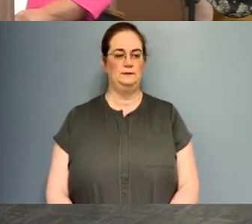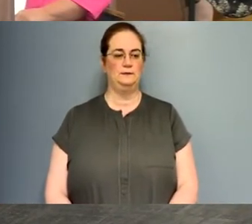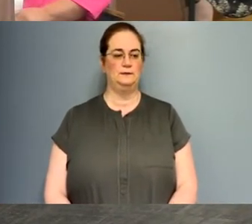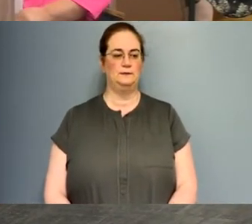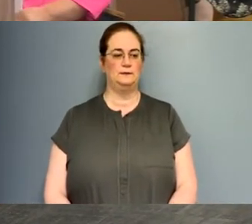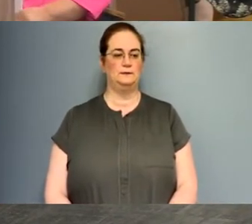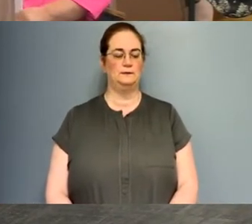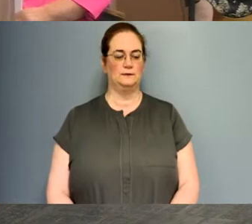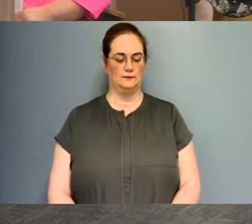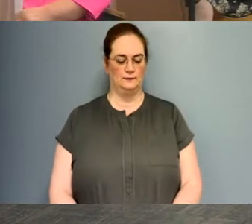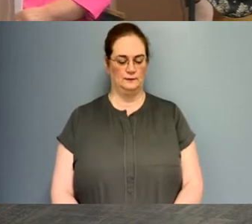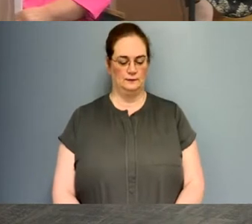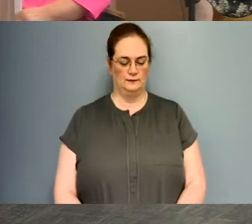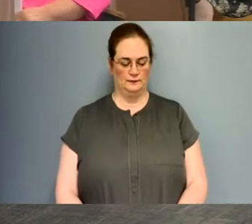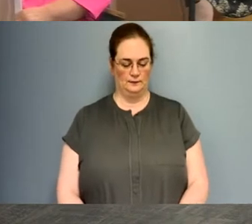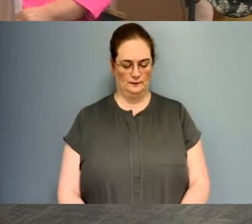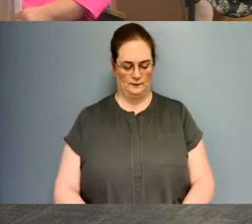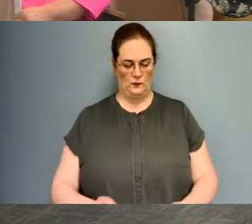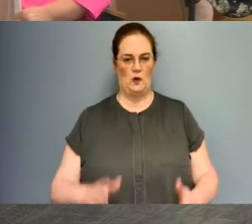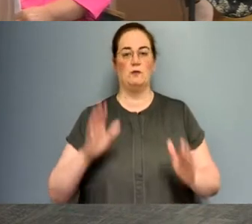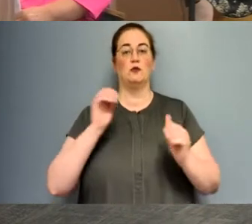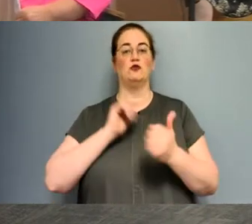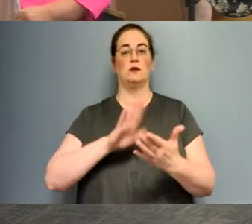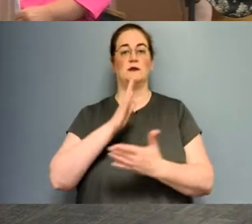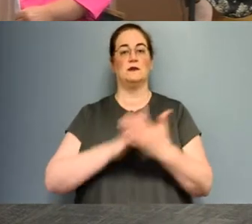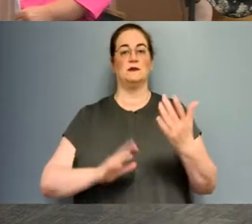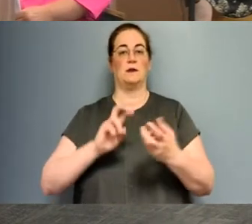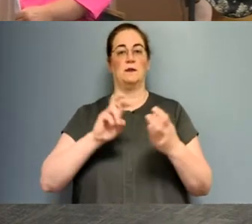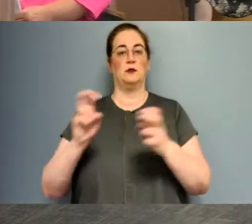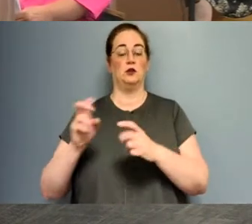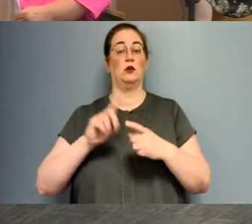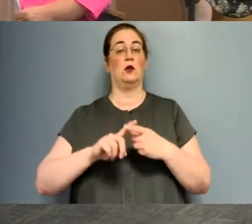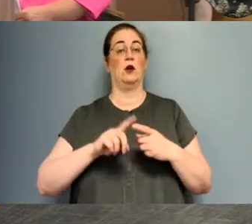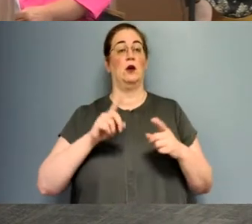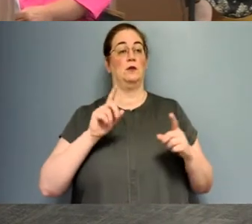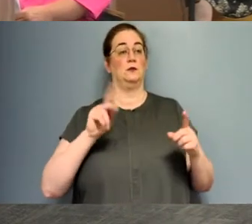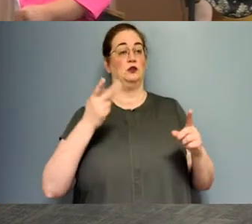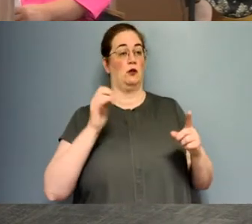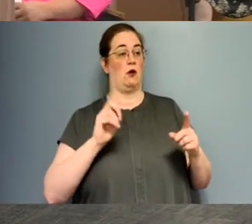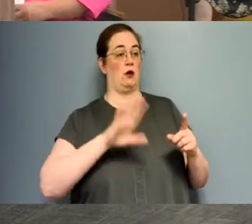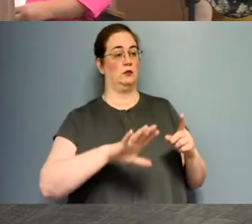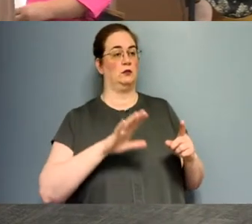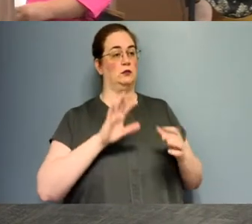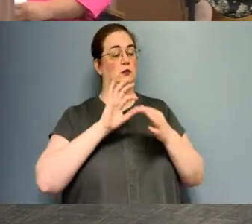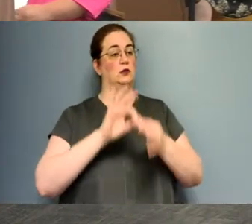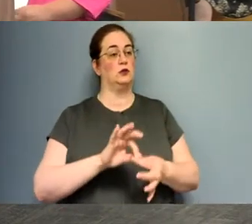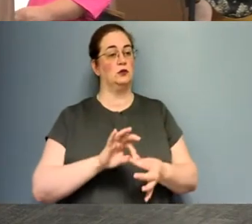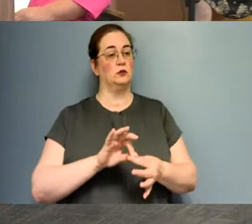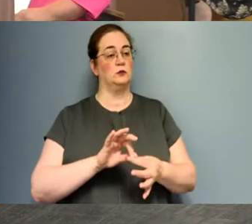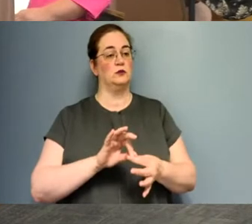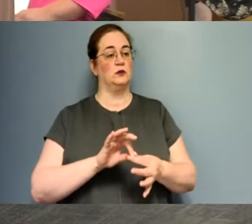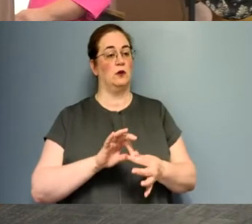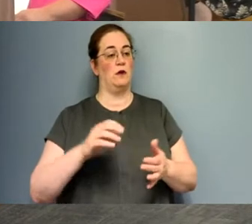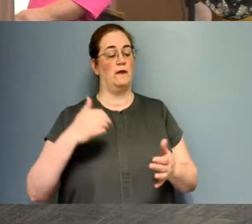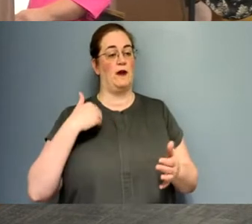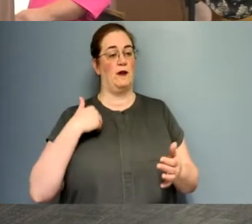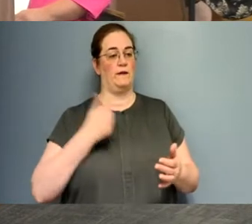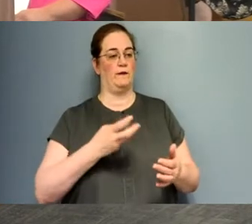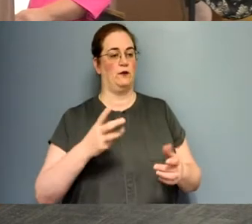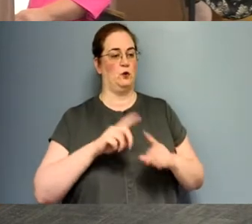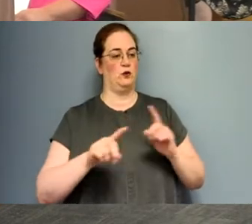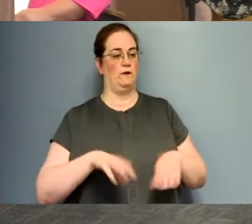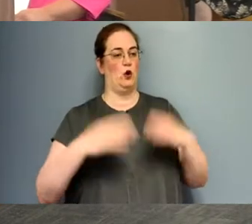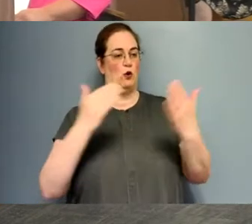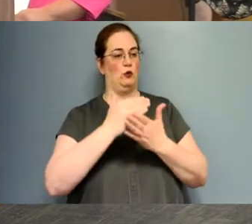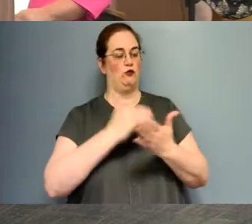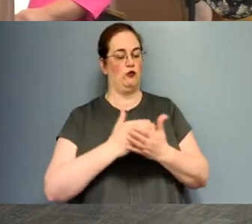Okay, addressing some of the questions, I'll turn to Mr. Kahn on some of these. So Mr. Kahn, in terms of having a couple different open